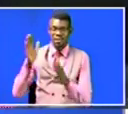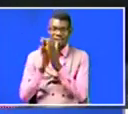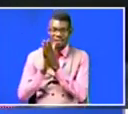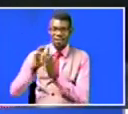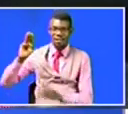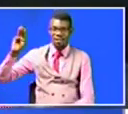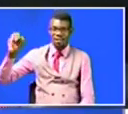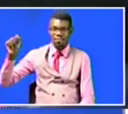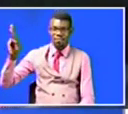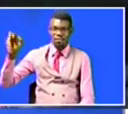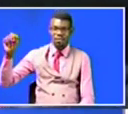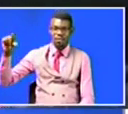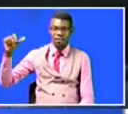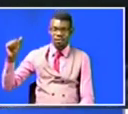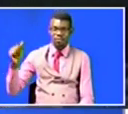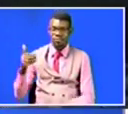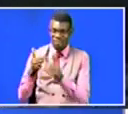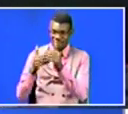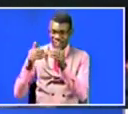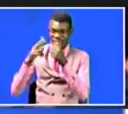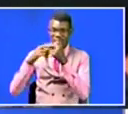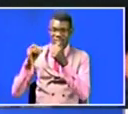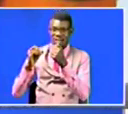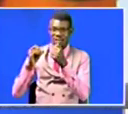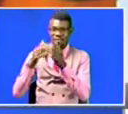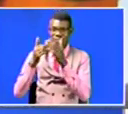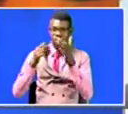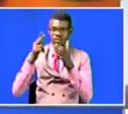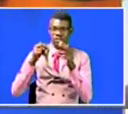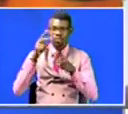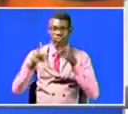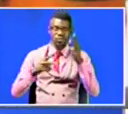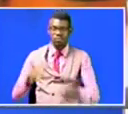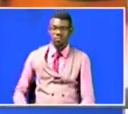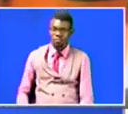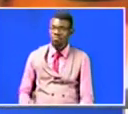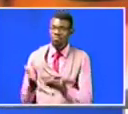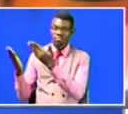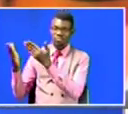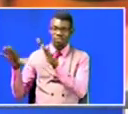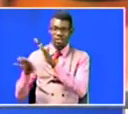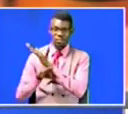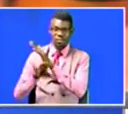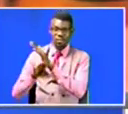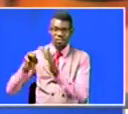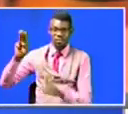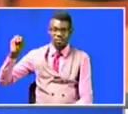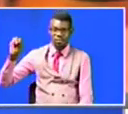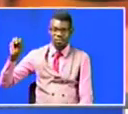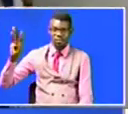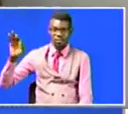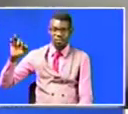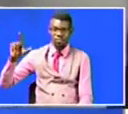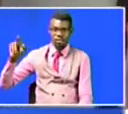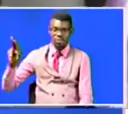clocked the retirement age of 70 before the 2022 polls. Maraga's deputy, Justice Philomena Mwilu, is reeling from a